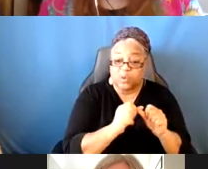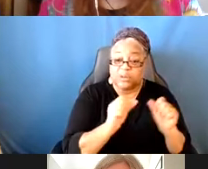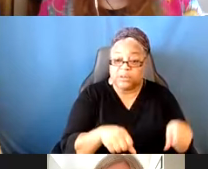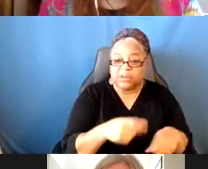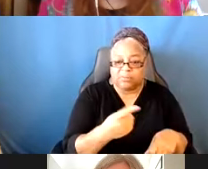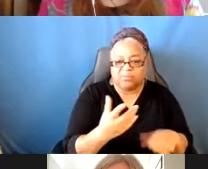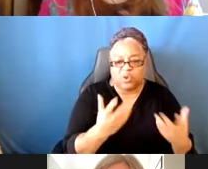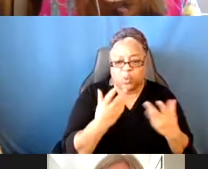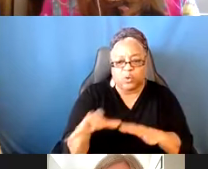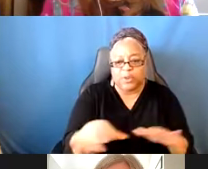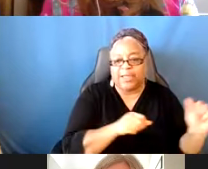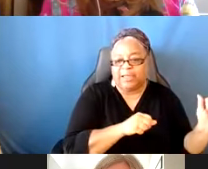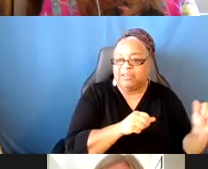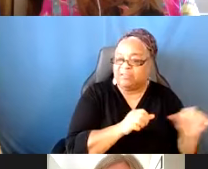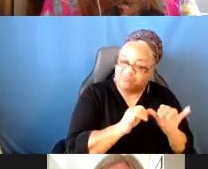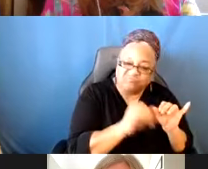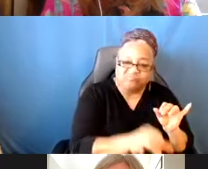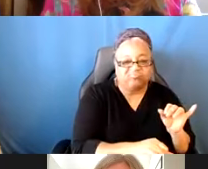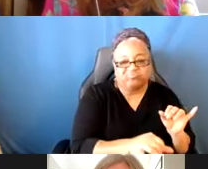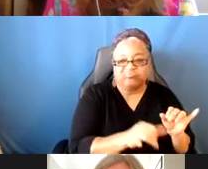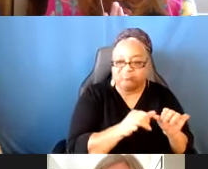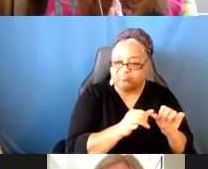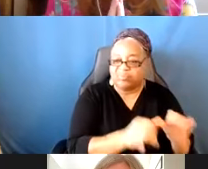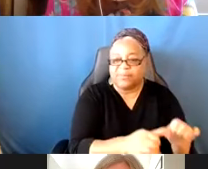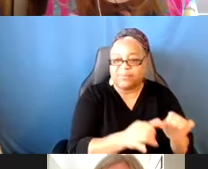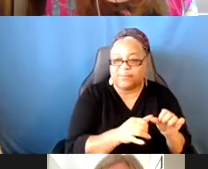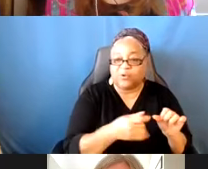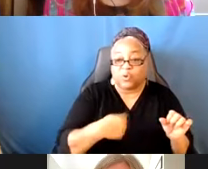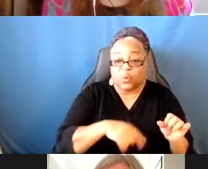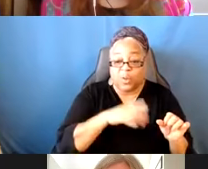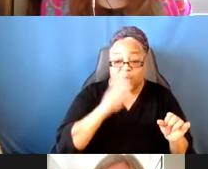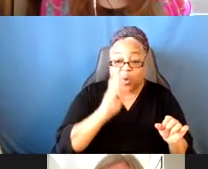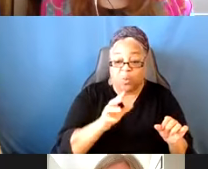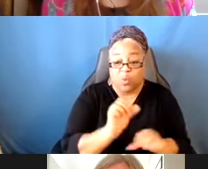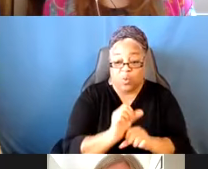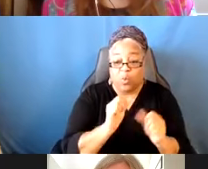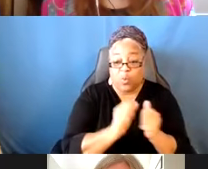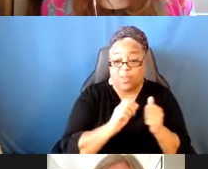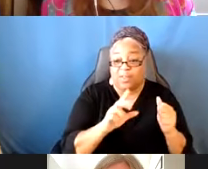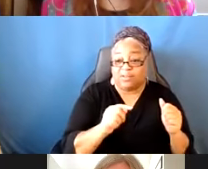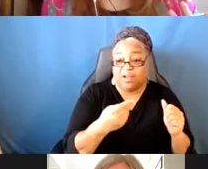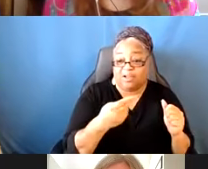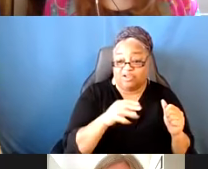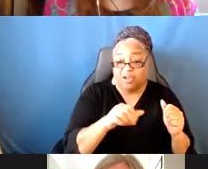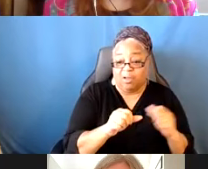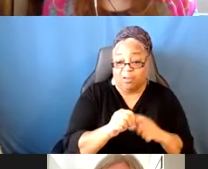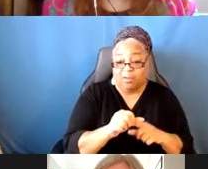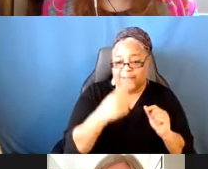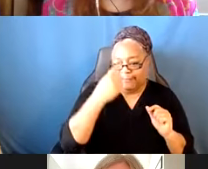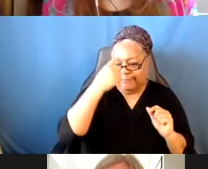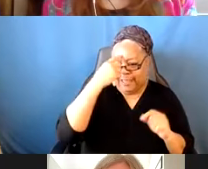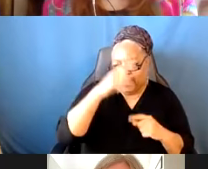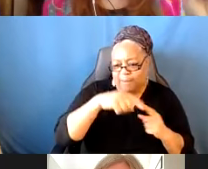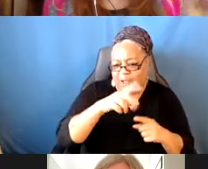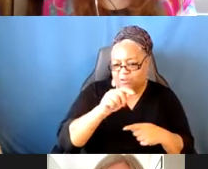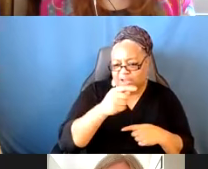leave Robert for good. So we are going to work with Tasha in mind to develop a safety